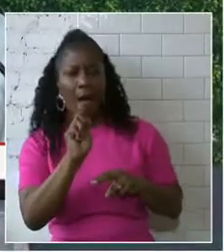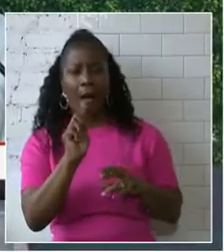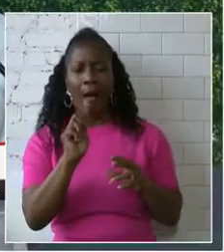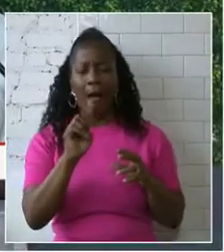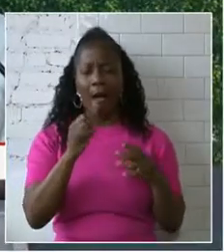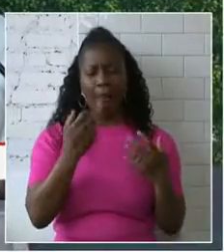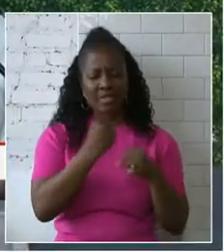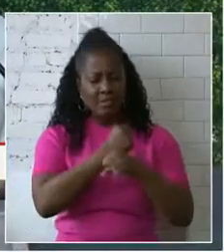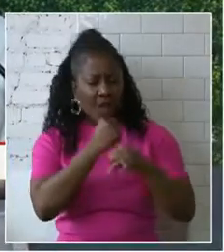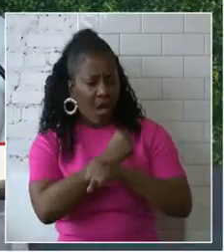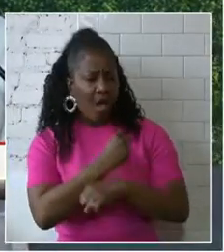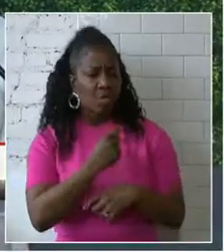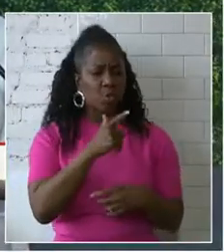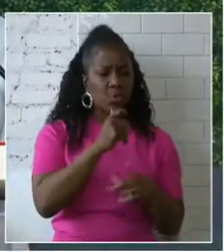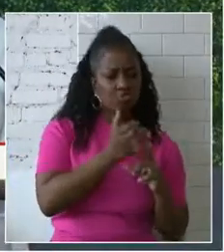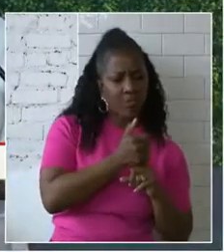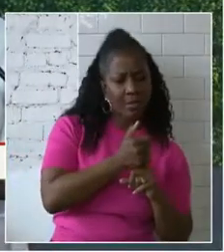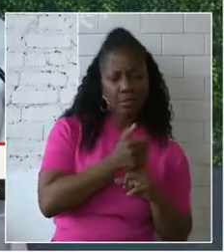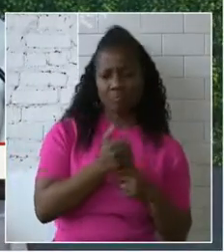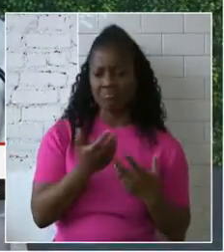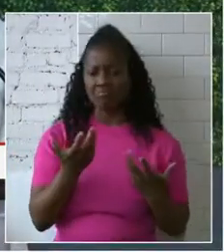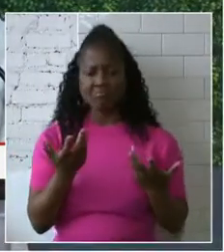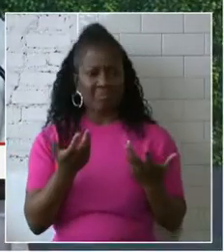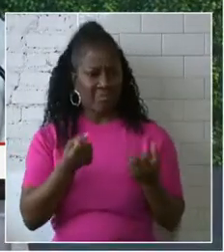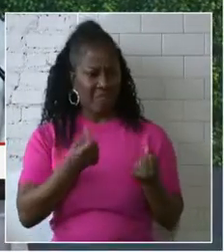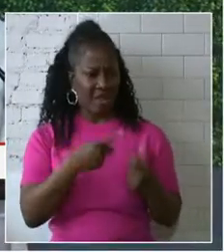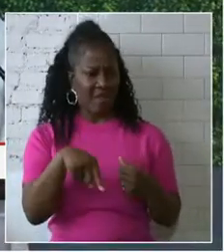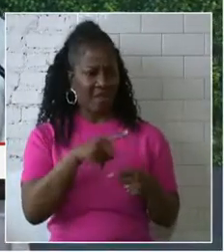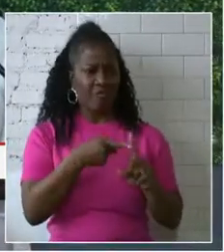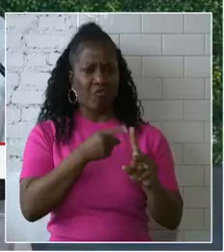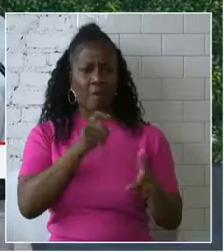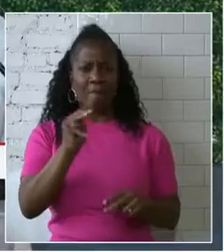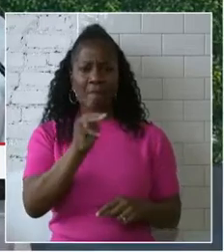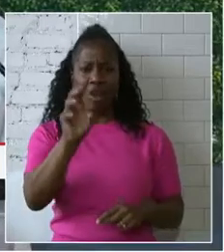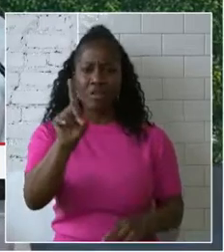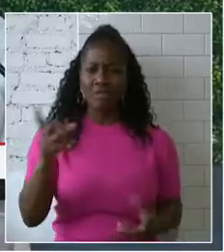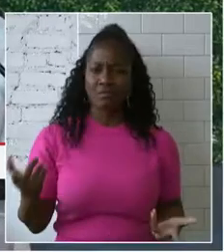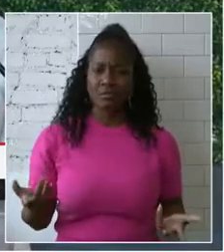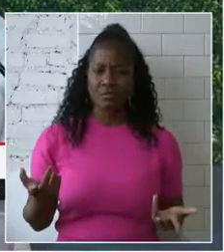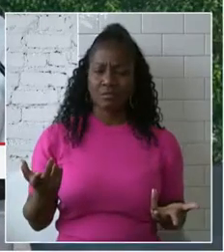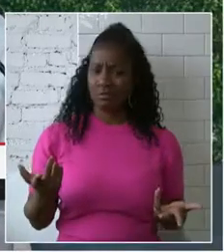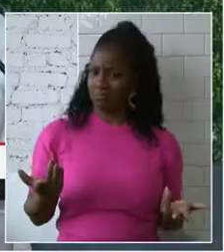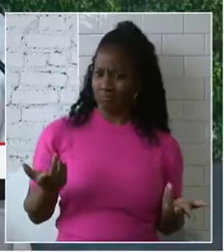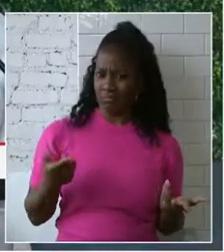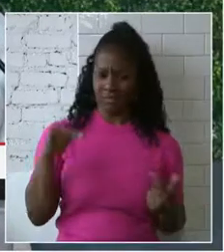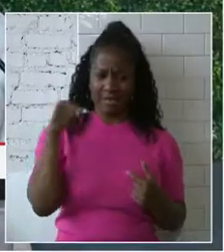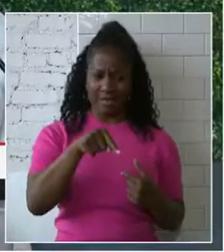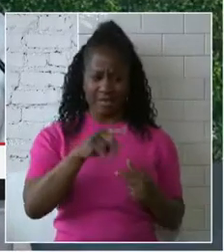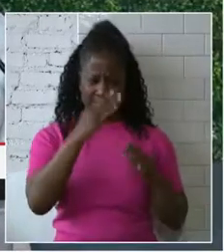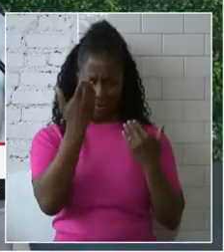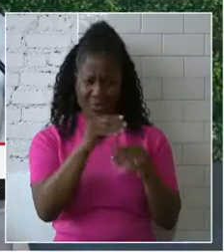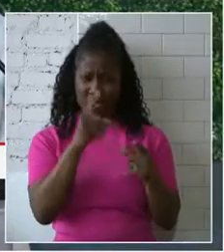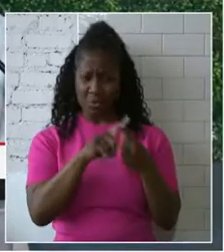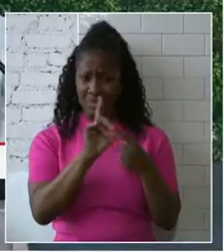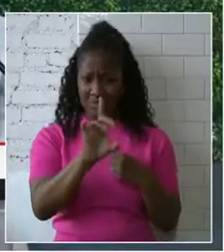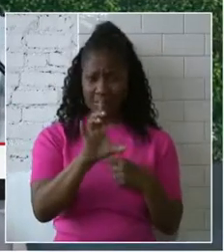gets arrested, who gets killed, a significant number of them are from Maryland. Is this limited just to DC